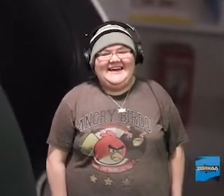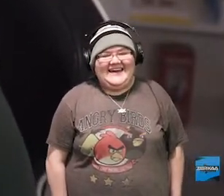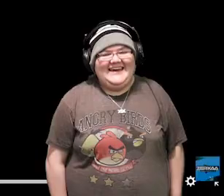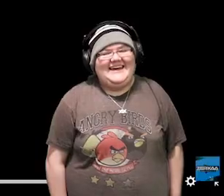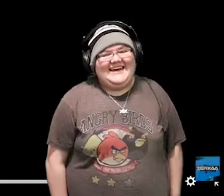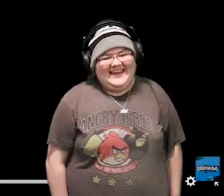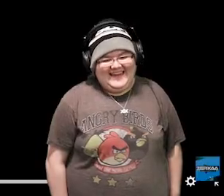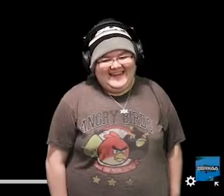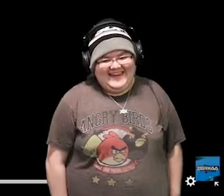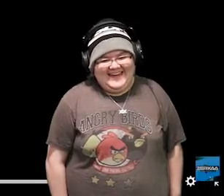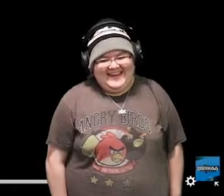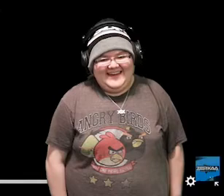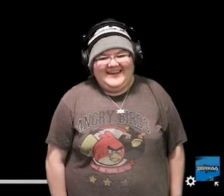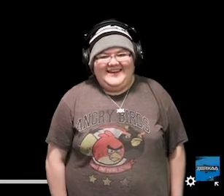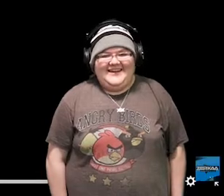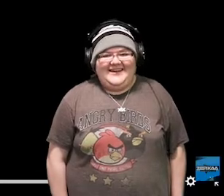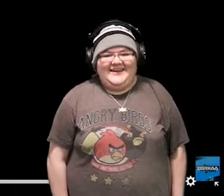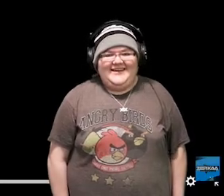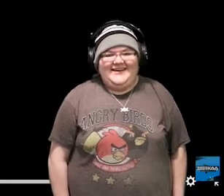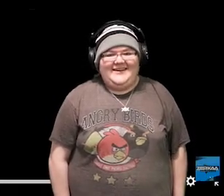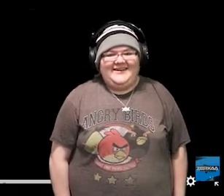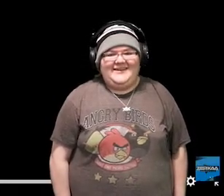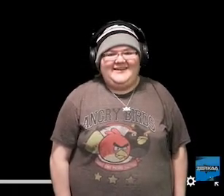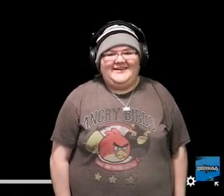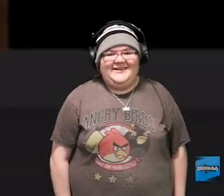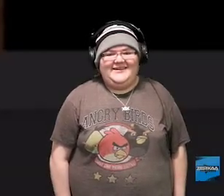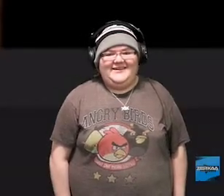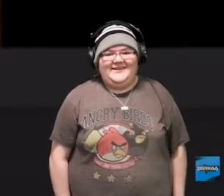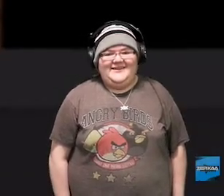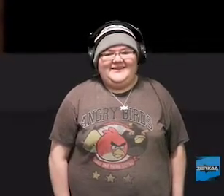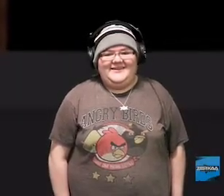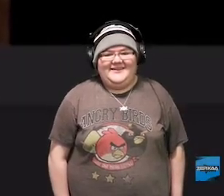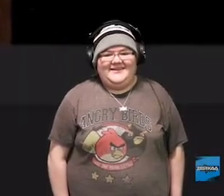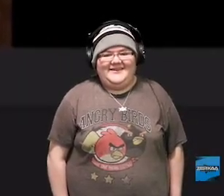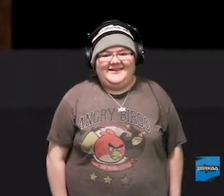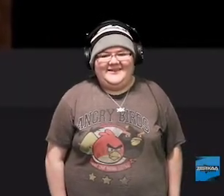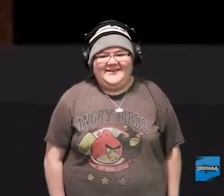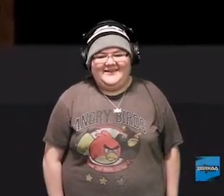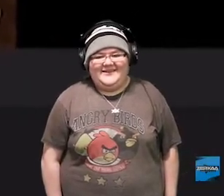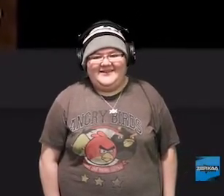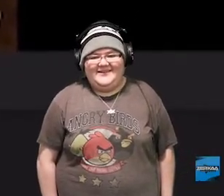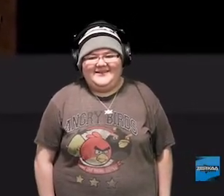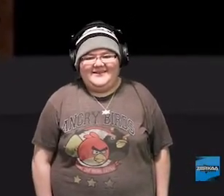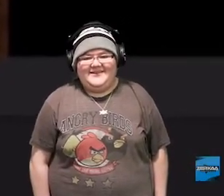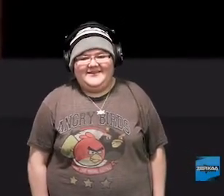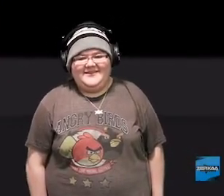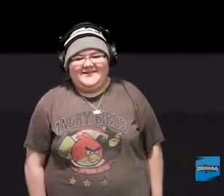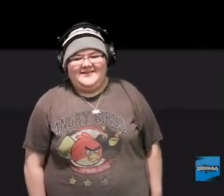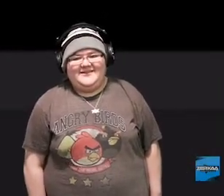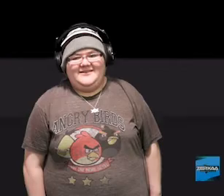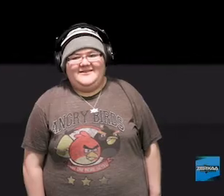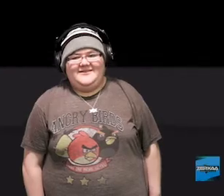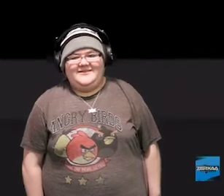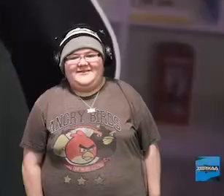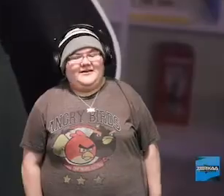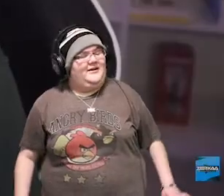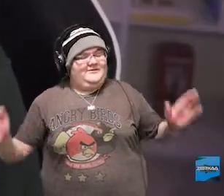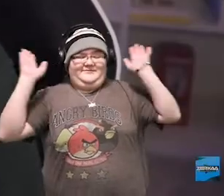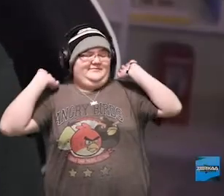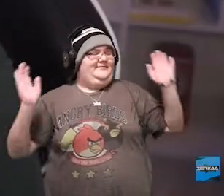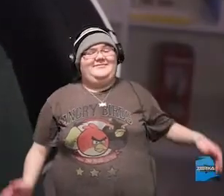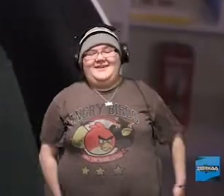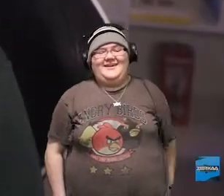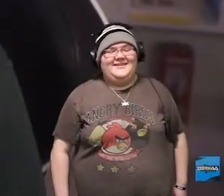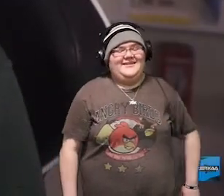time. That's actually like a decent drawing of me, but it's on someone's forehead. Shout out to you, Steph Artistry. No, it's Steph Vartistry, or is it Steph V Artistry? Shout